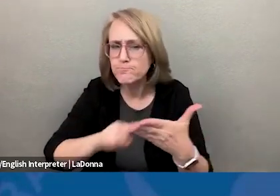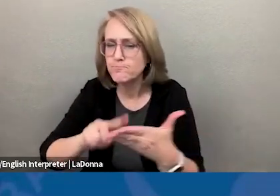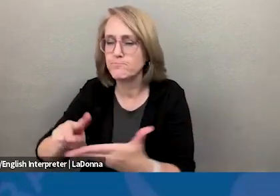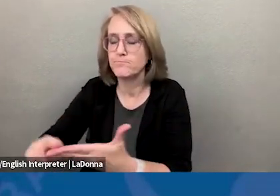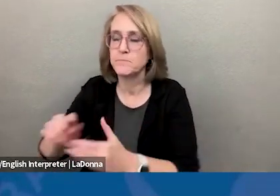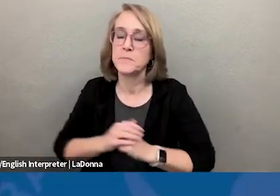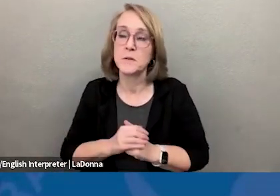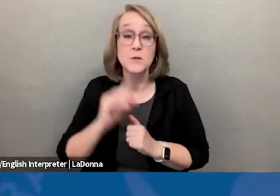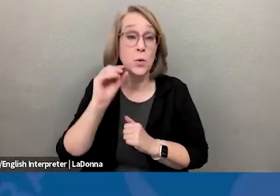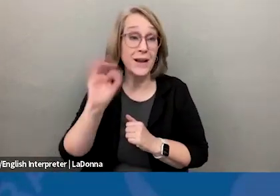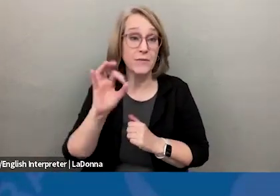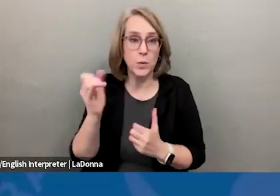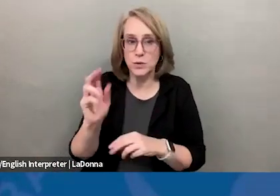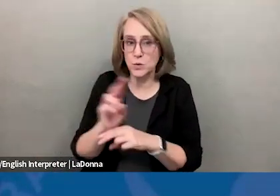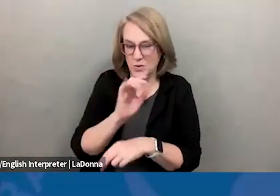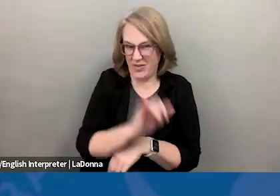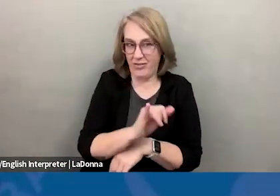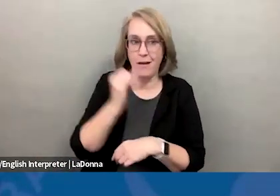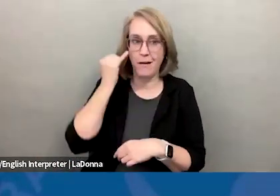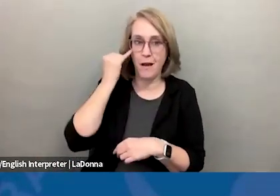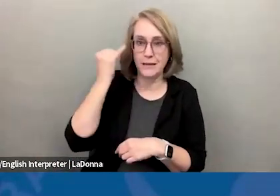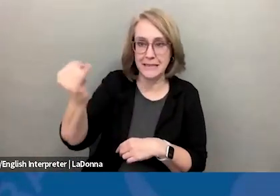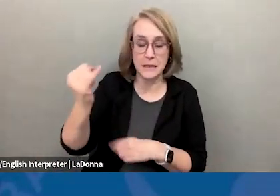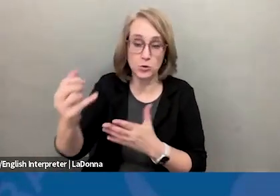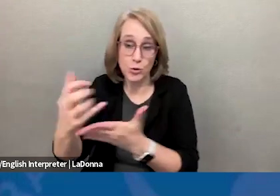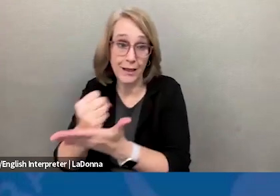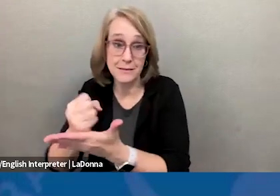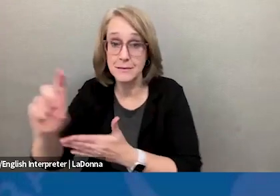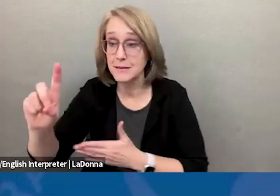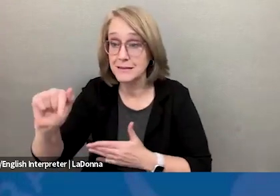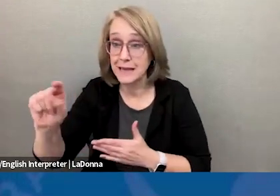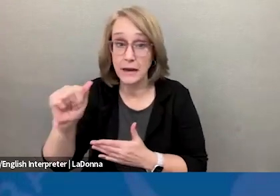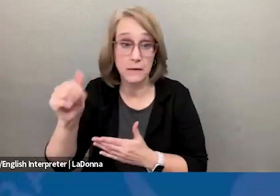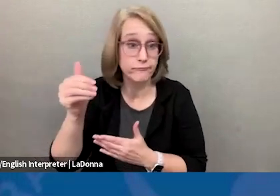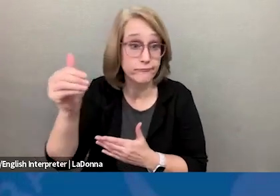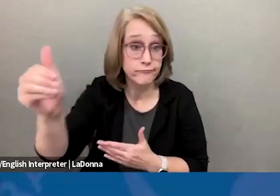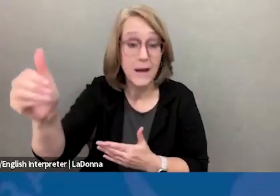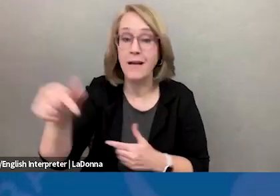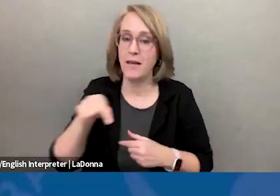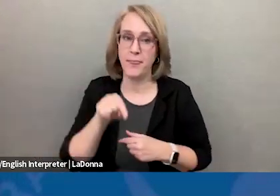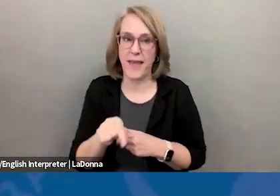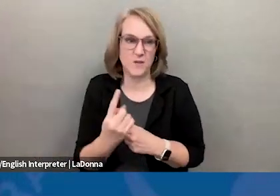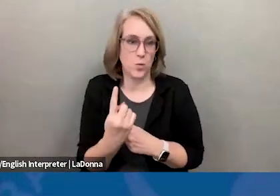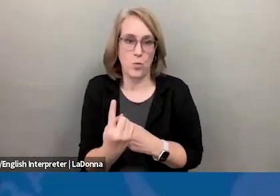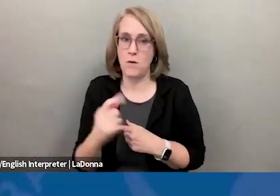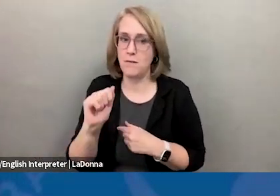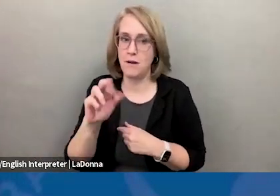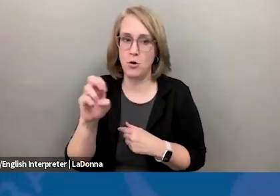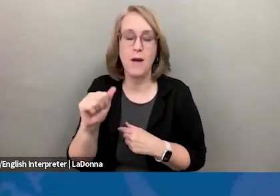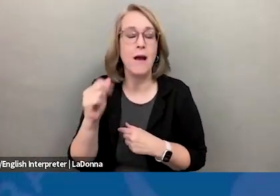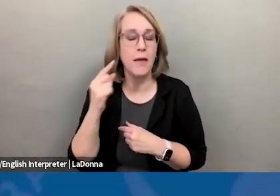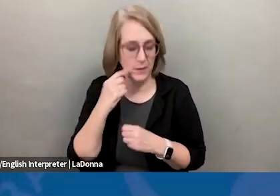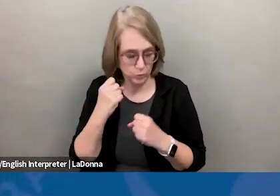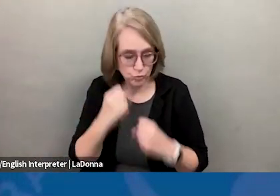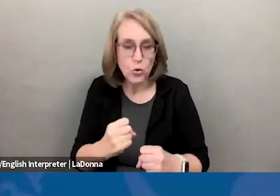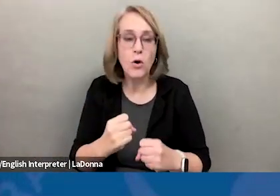building out some ideas for future research and data gathering in an updated strategy, this is one of those areas where I think we